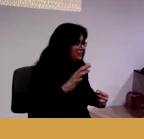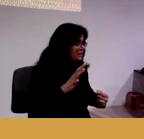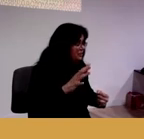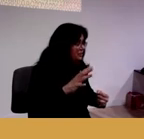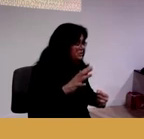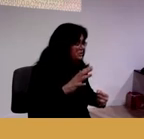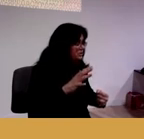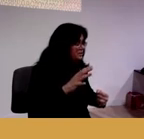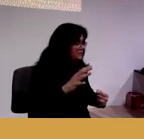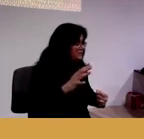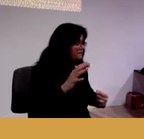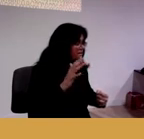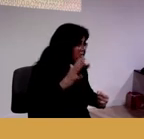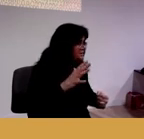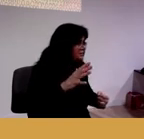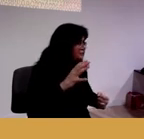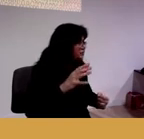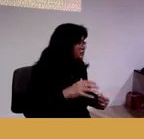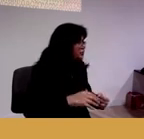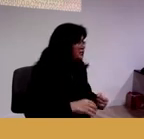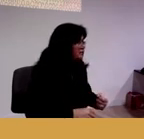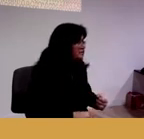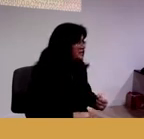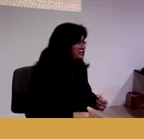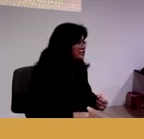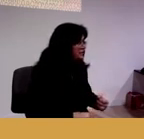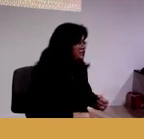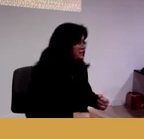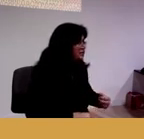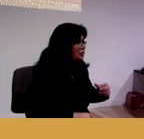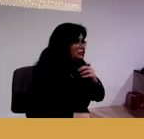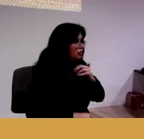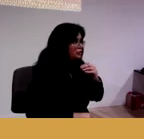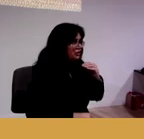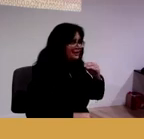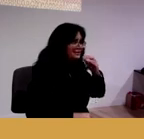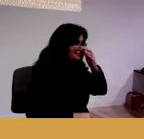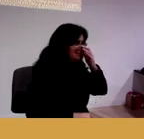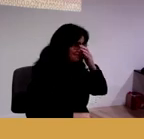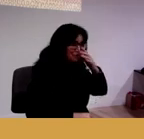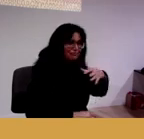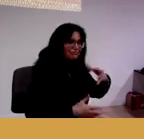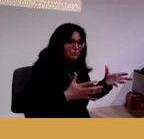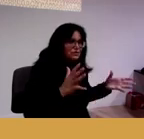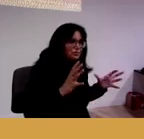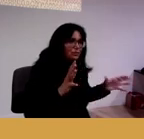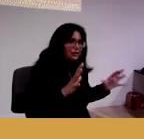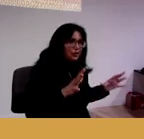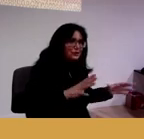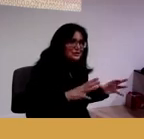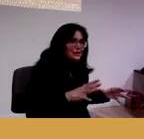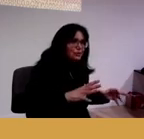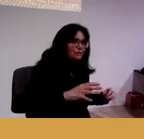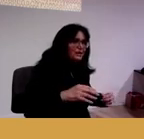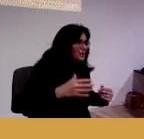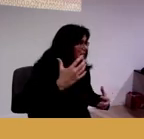the deputy head at Wollotuka, the idea of the two-way conversation, where it's not just, and this is probably not a